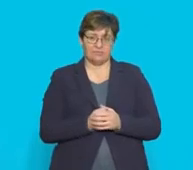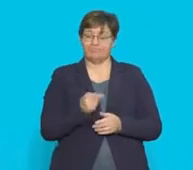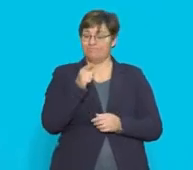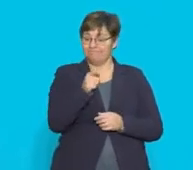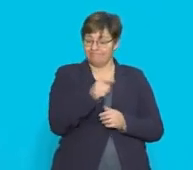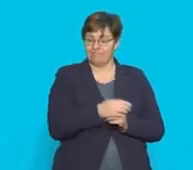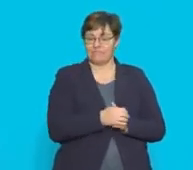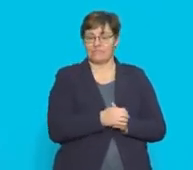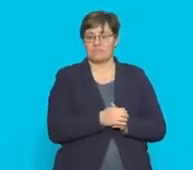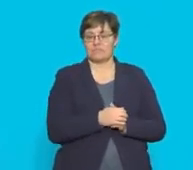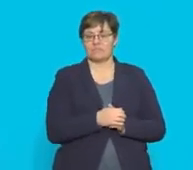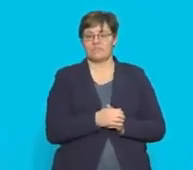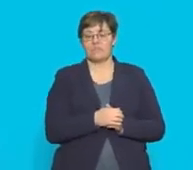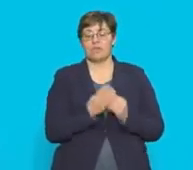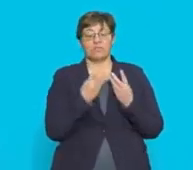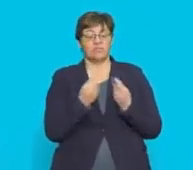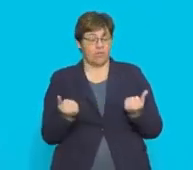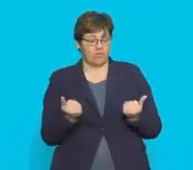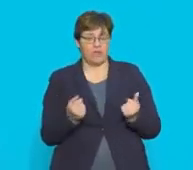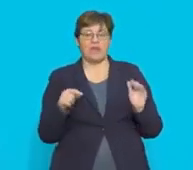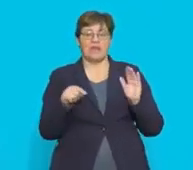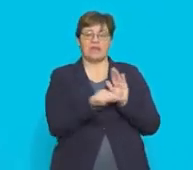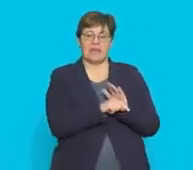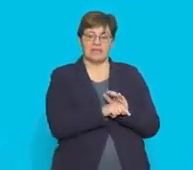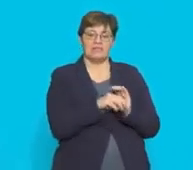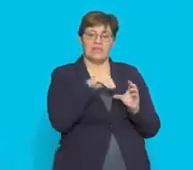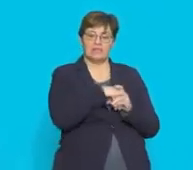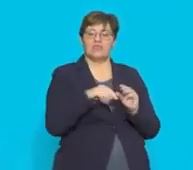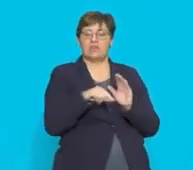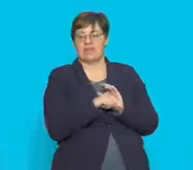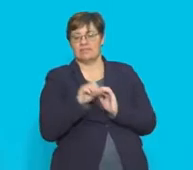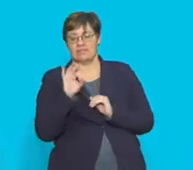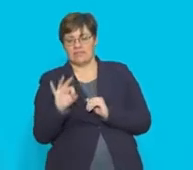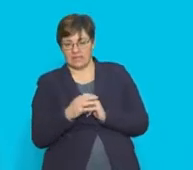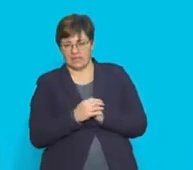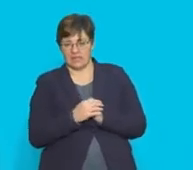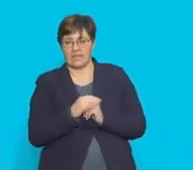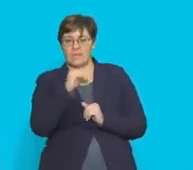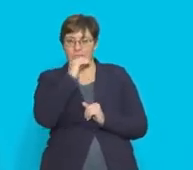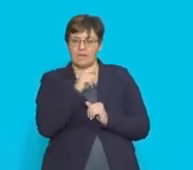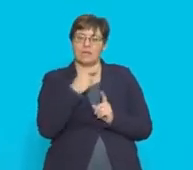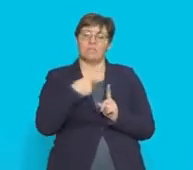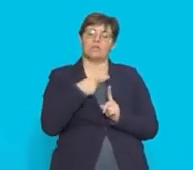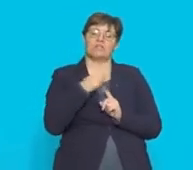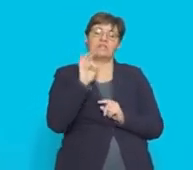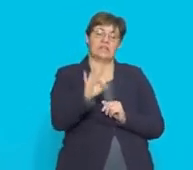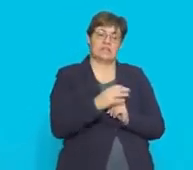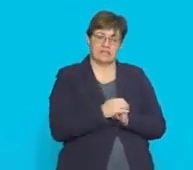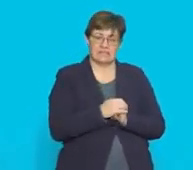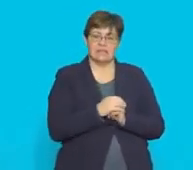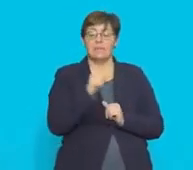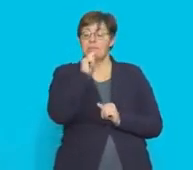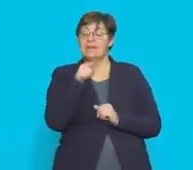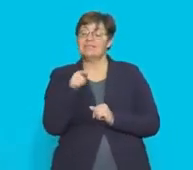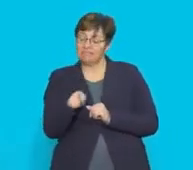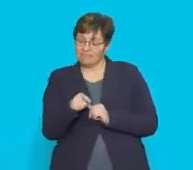And then with this one here, if I solve it, it will be negative into negative 3, which is equals to positive 3.